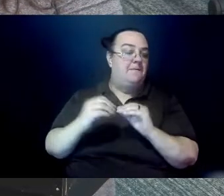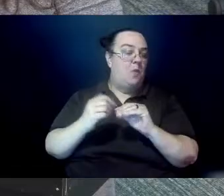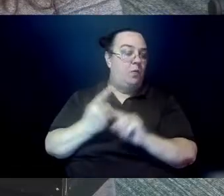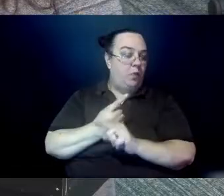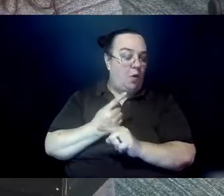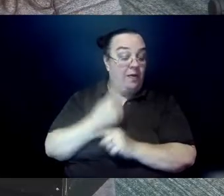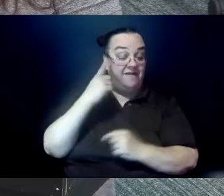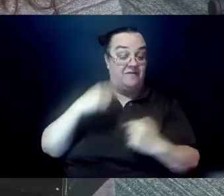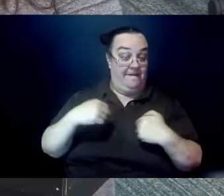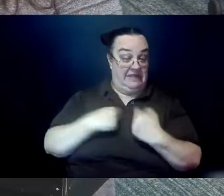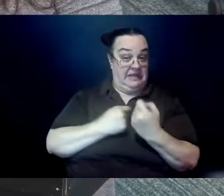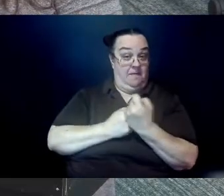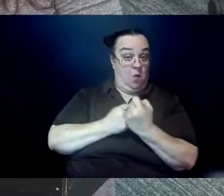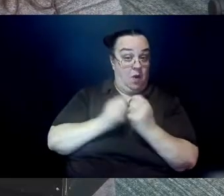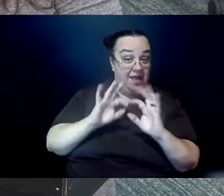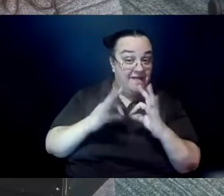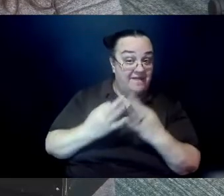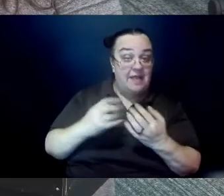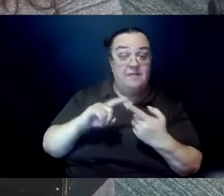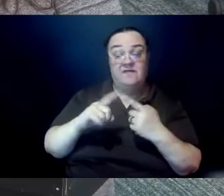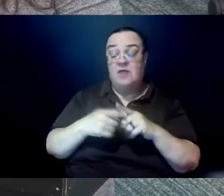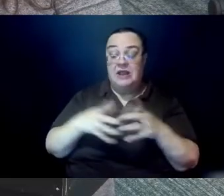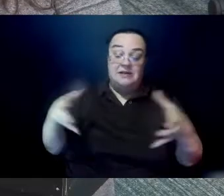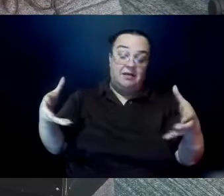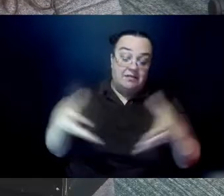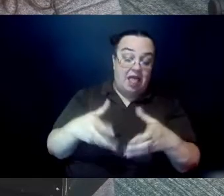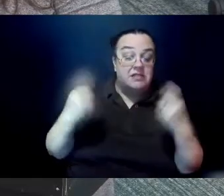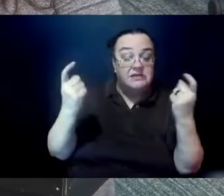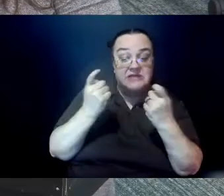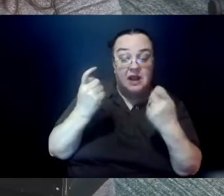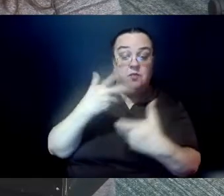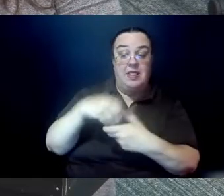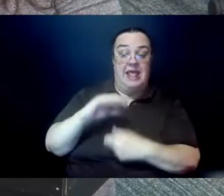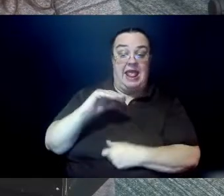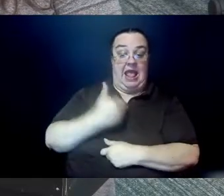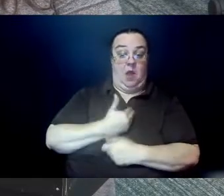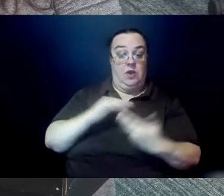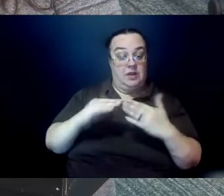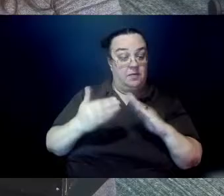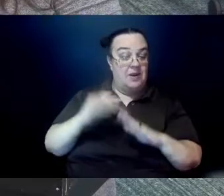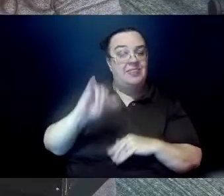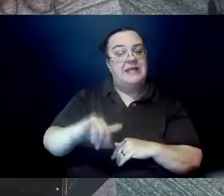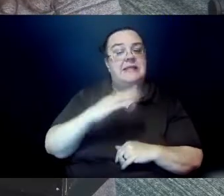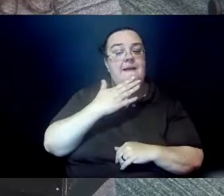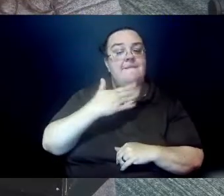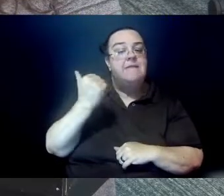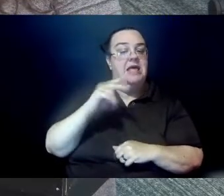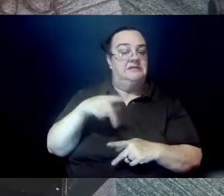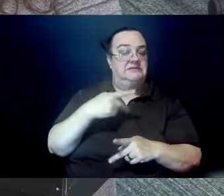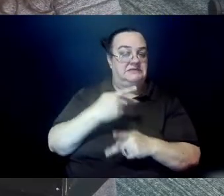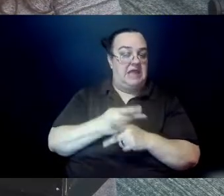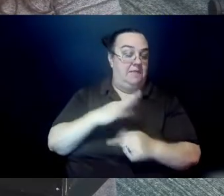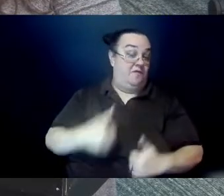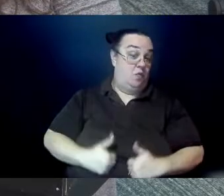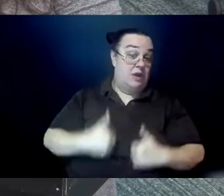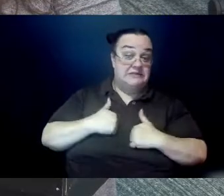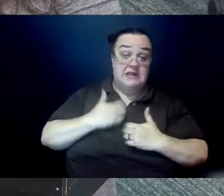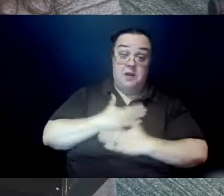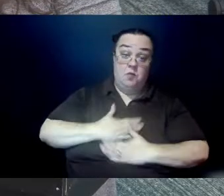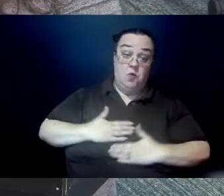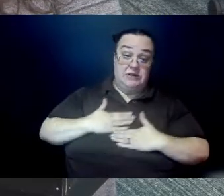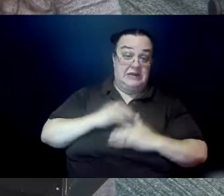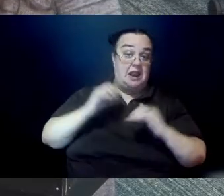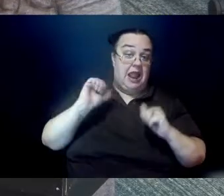me, supporting families and friends and gathering to celebrate within our Cheverly community is the best kind of resident appreciation our town can